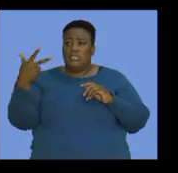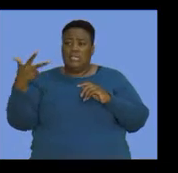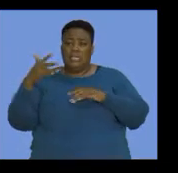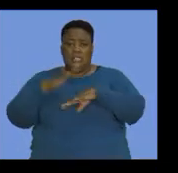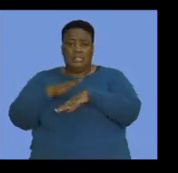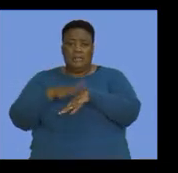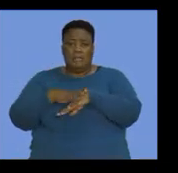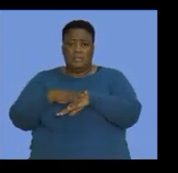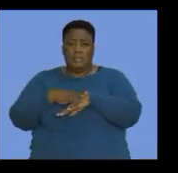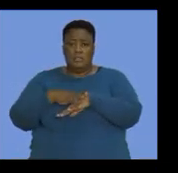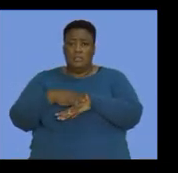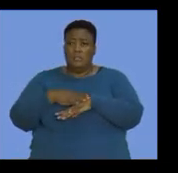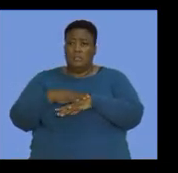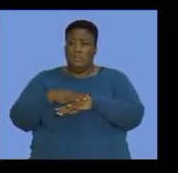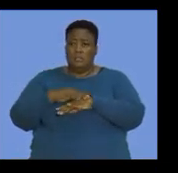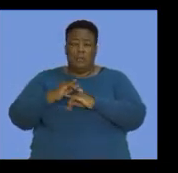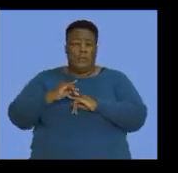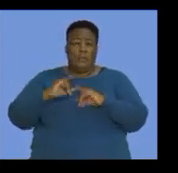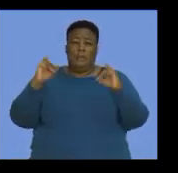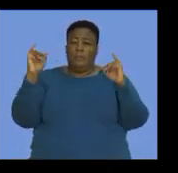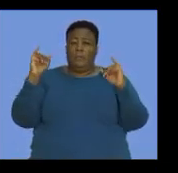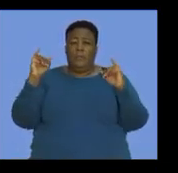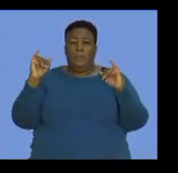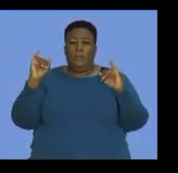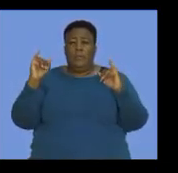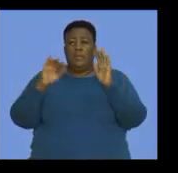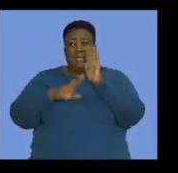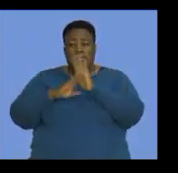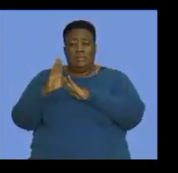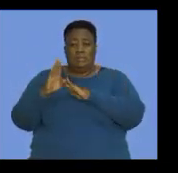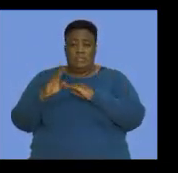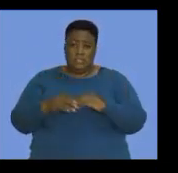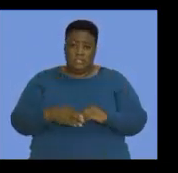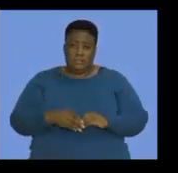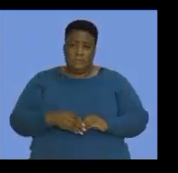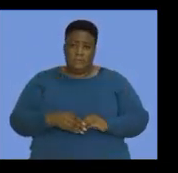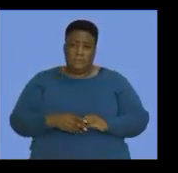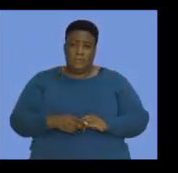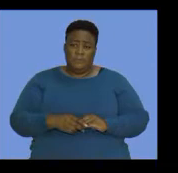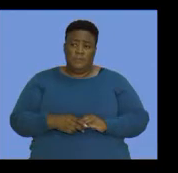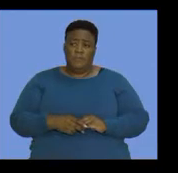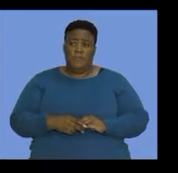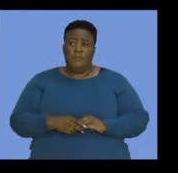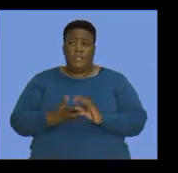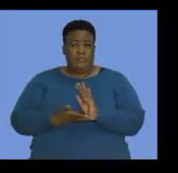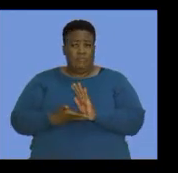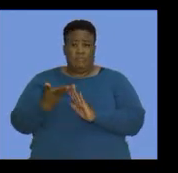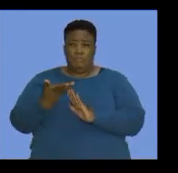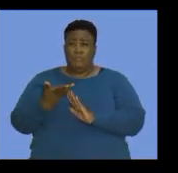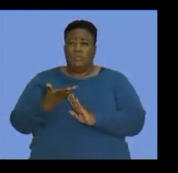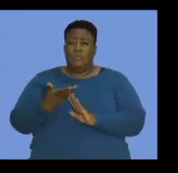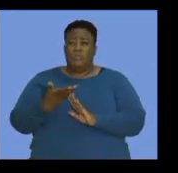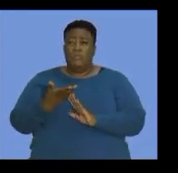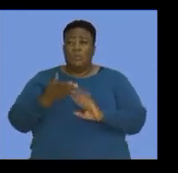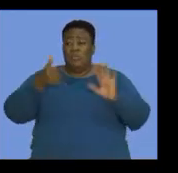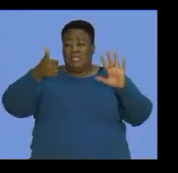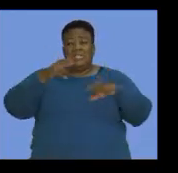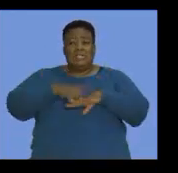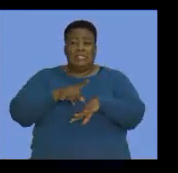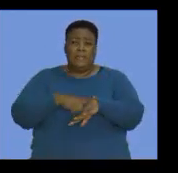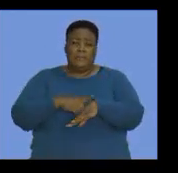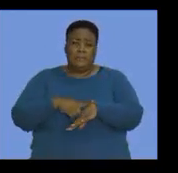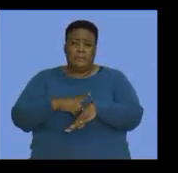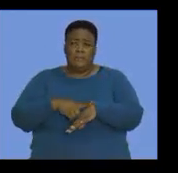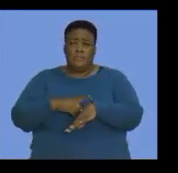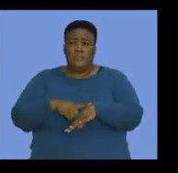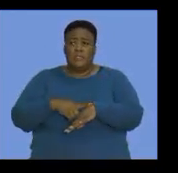This is a significant increase in the number of rhinos. So it's a radical increase, almost 6